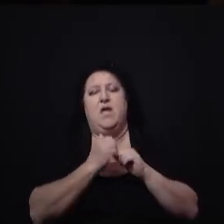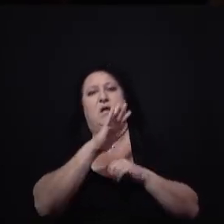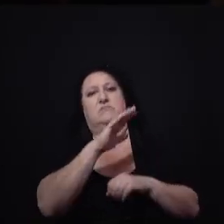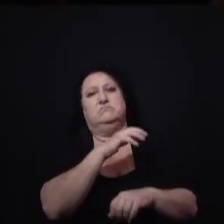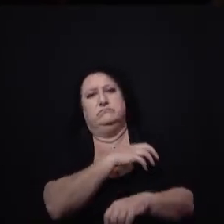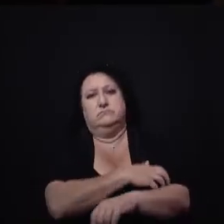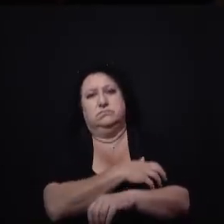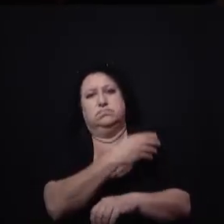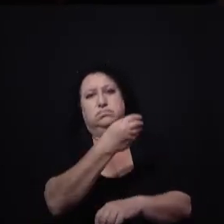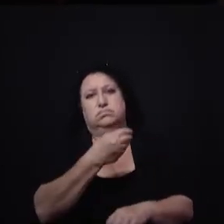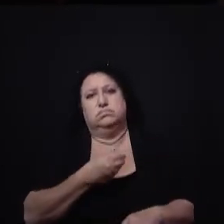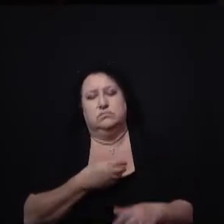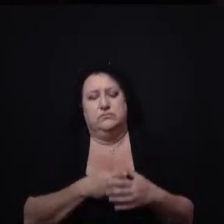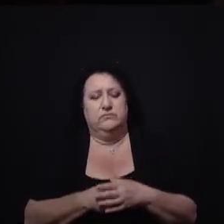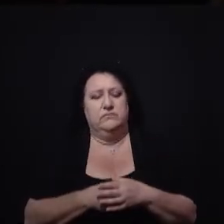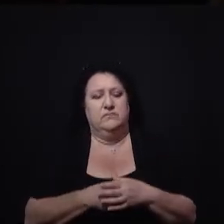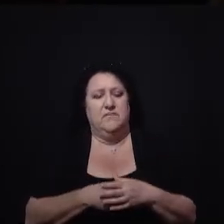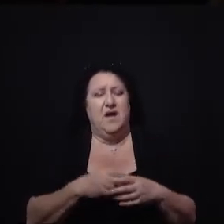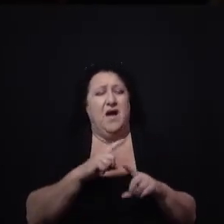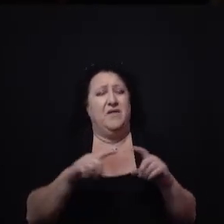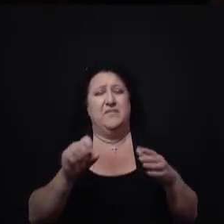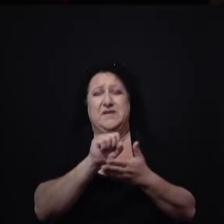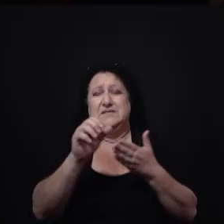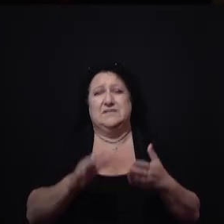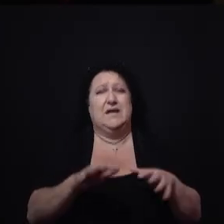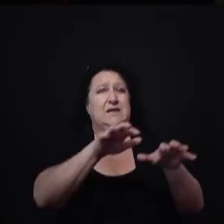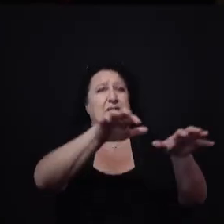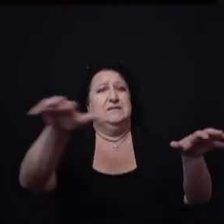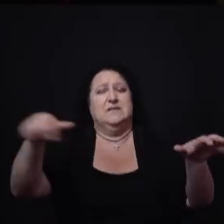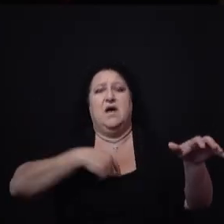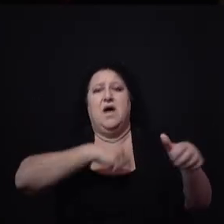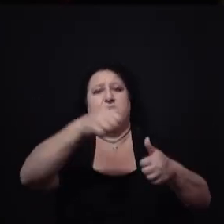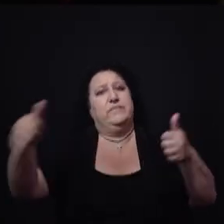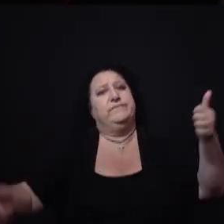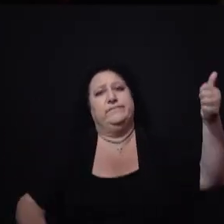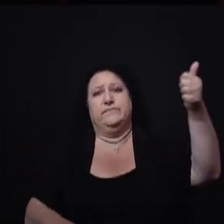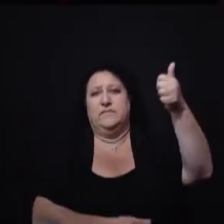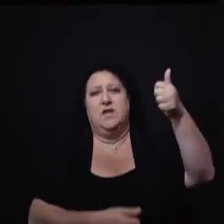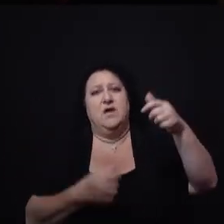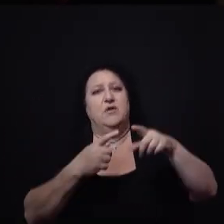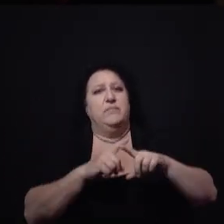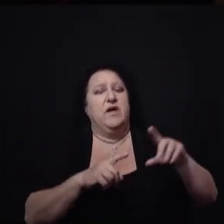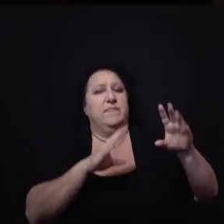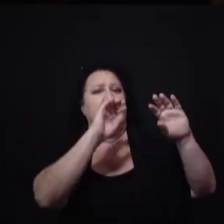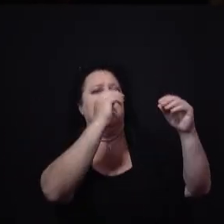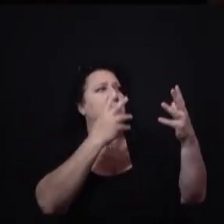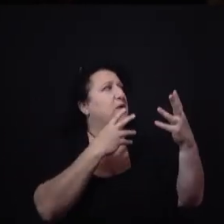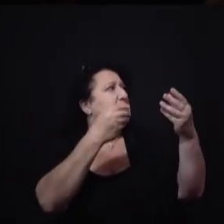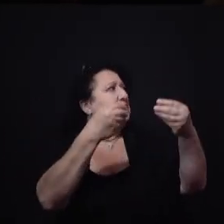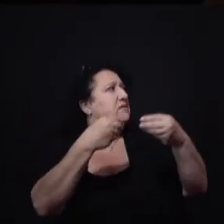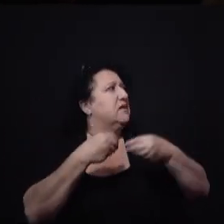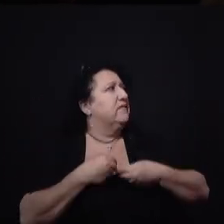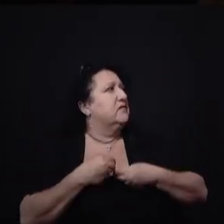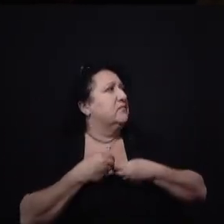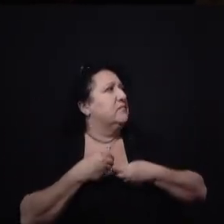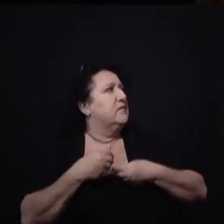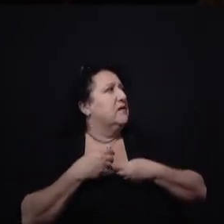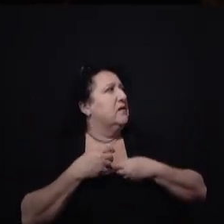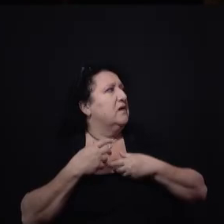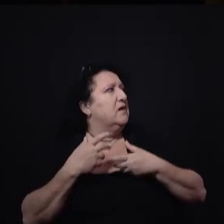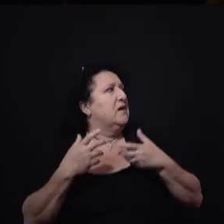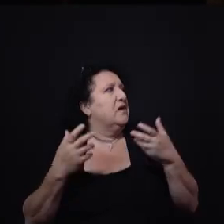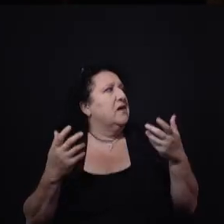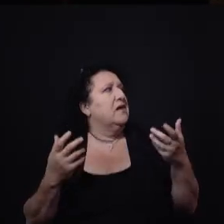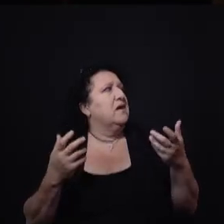very least of all the saints, this grace was given to me to bring to the Gentiles the news of the boundless